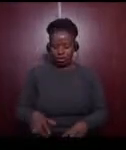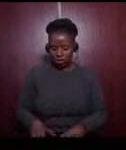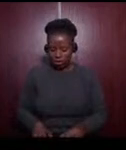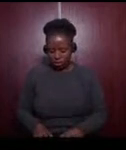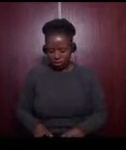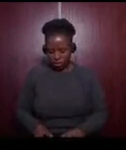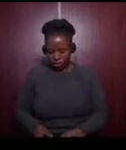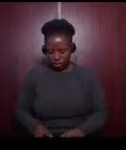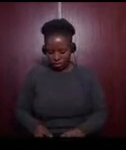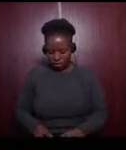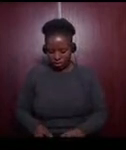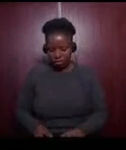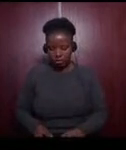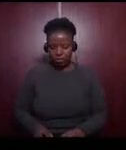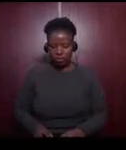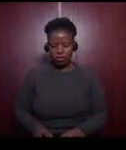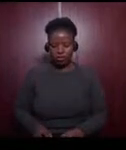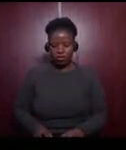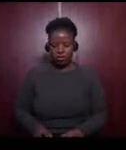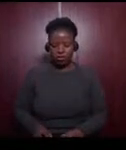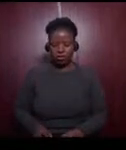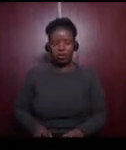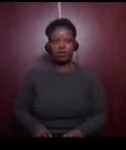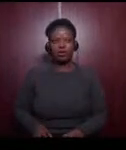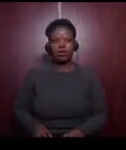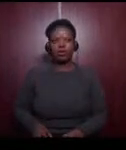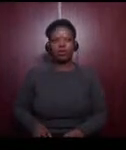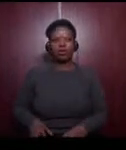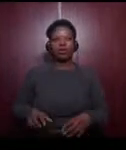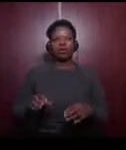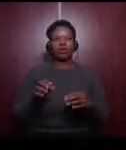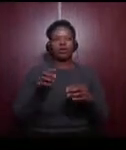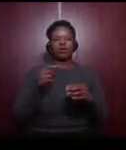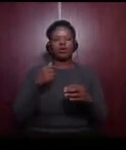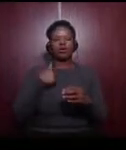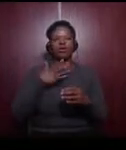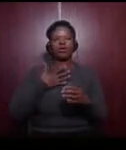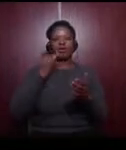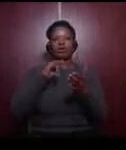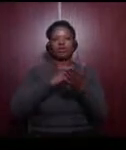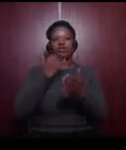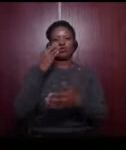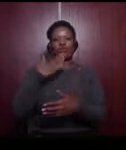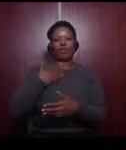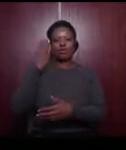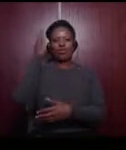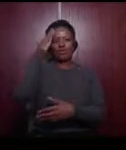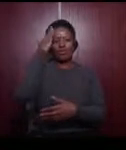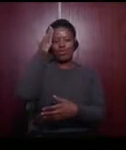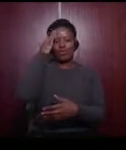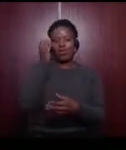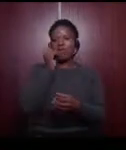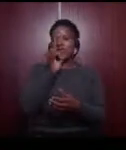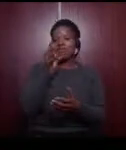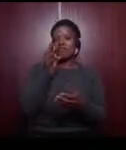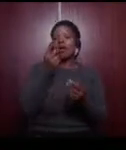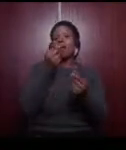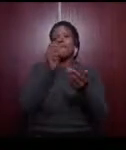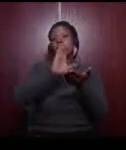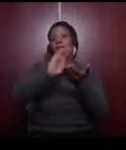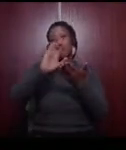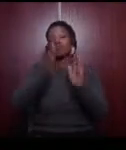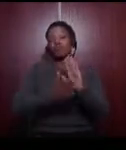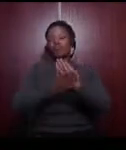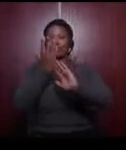to national disaster what fund. I just want to know hore like So ba di kopanya, so is it for the